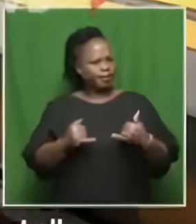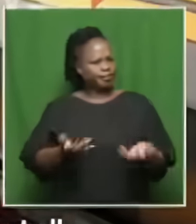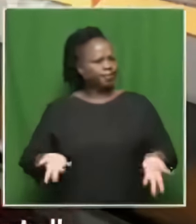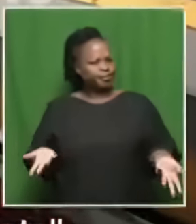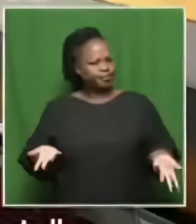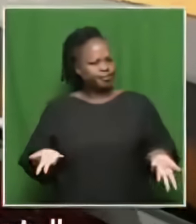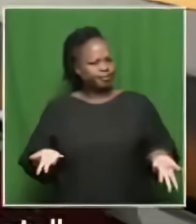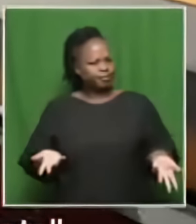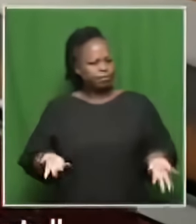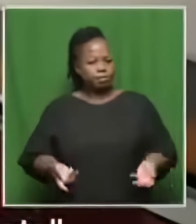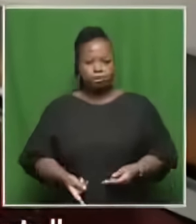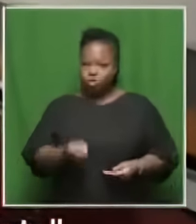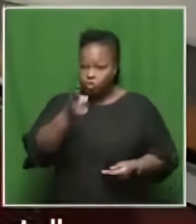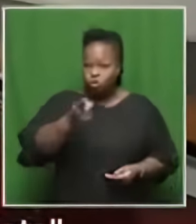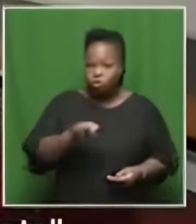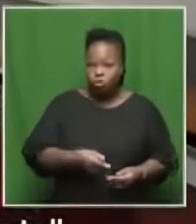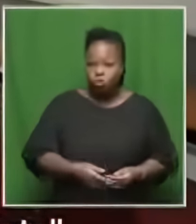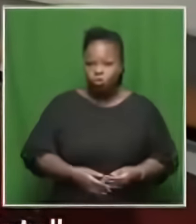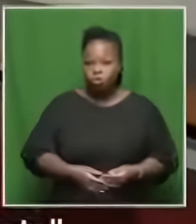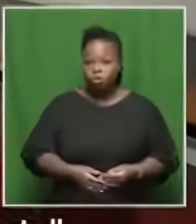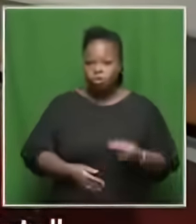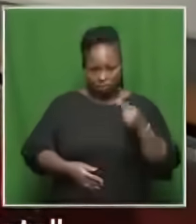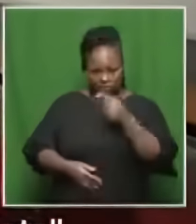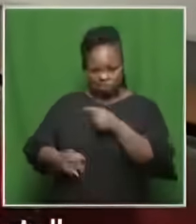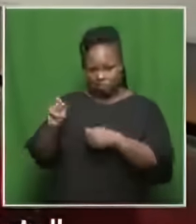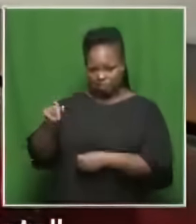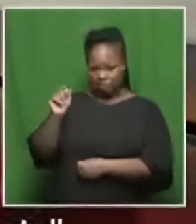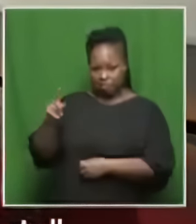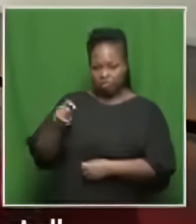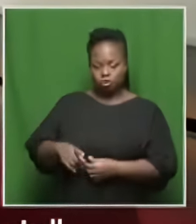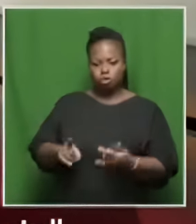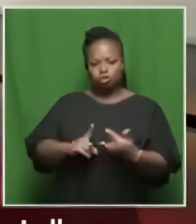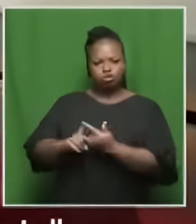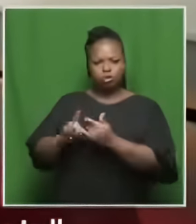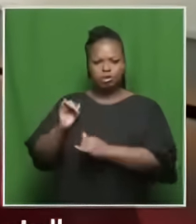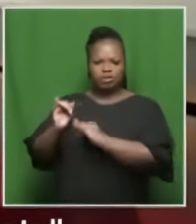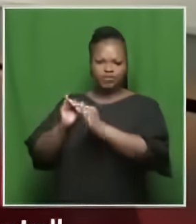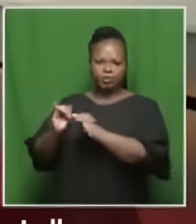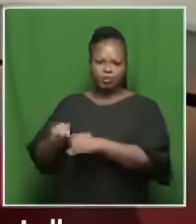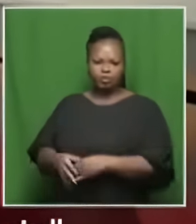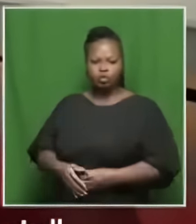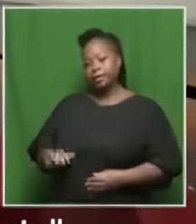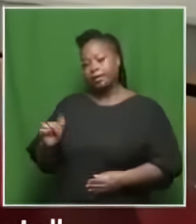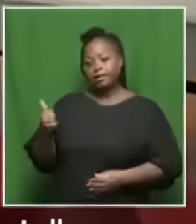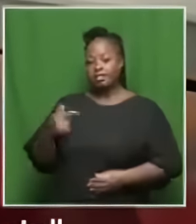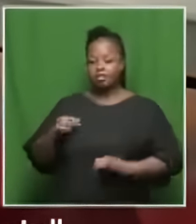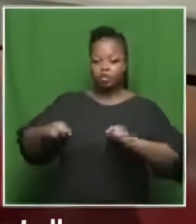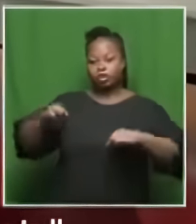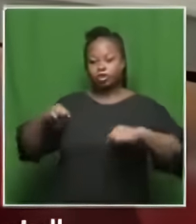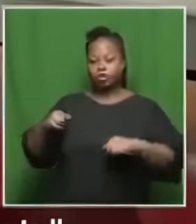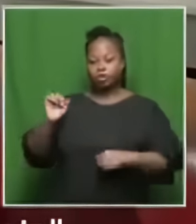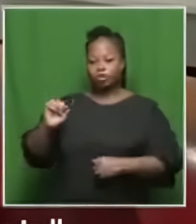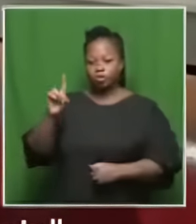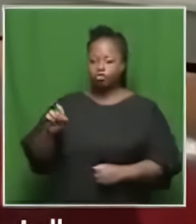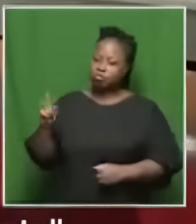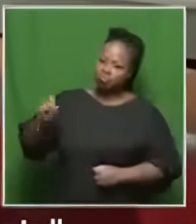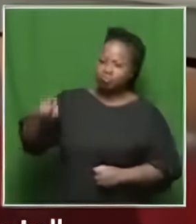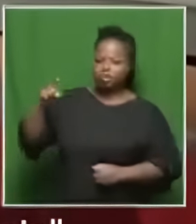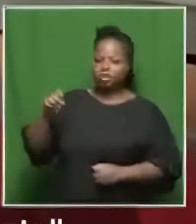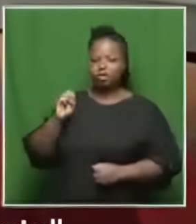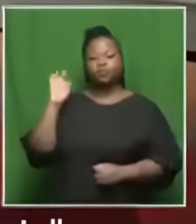virtually? It's you. What you did to him there on the virtual interview, the next thing when he didn't agree with your questions, he switched